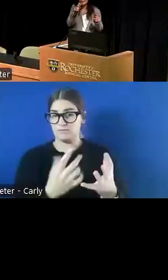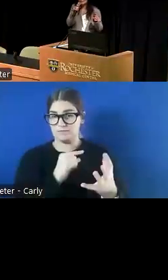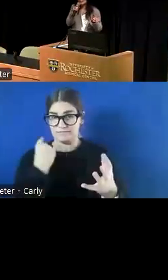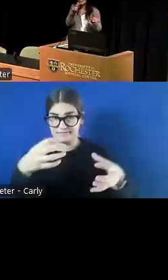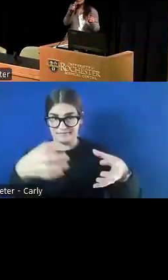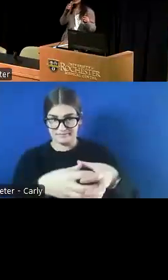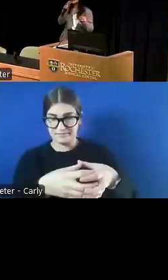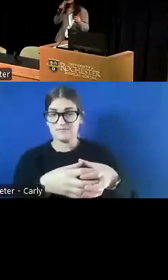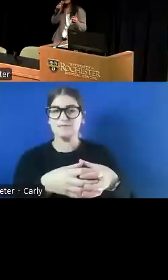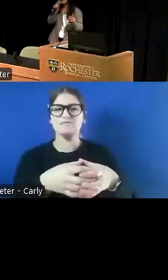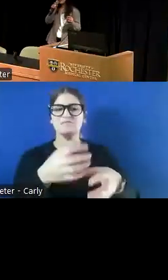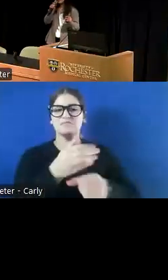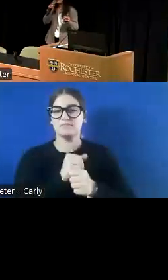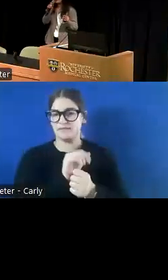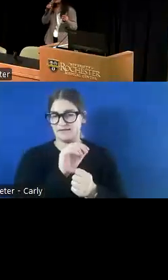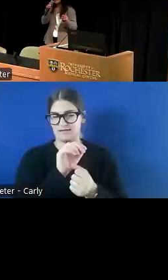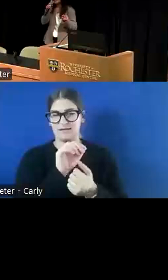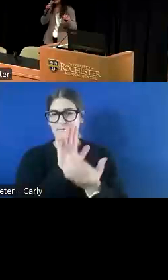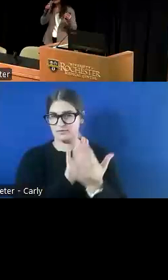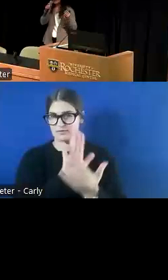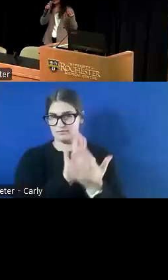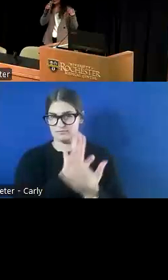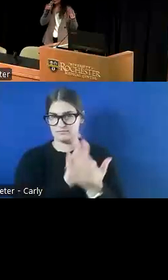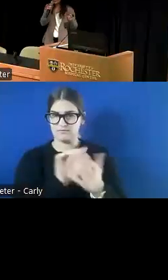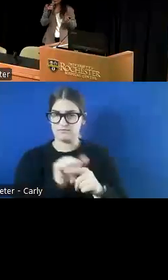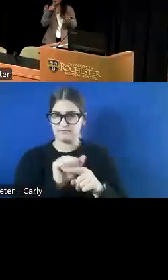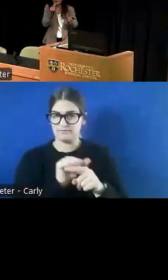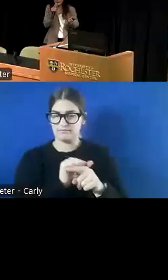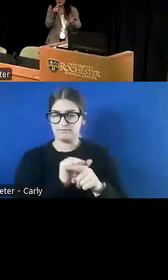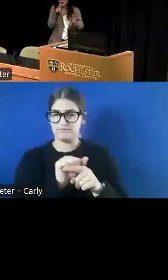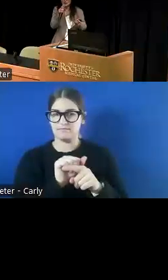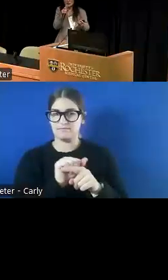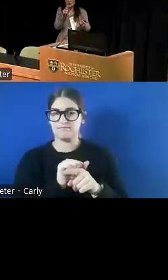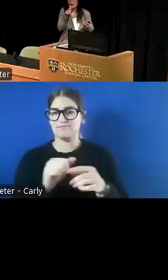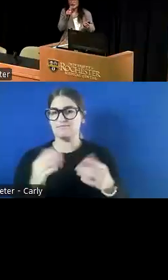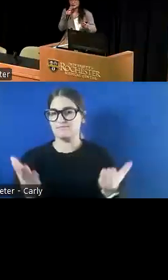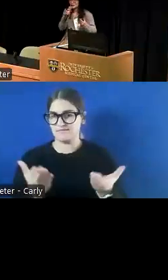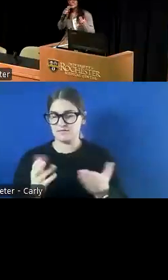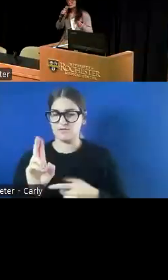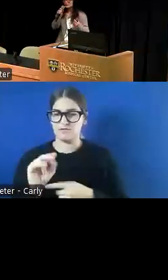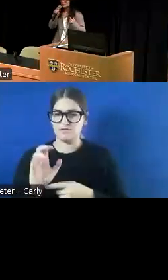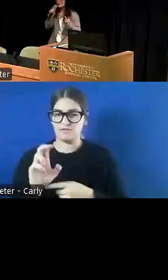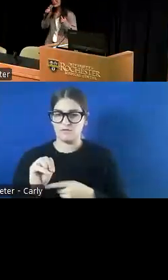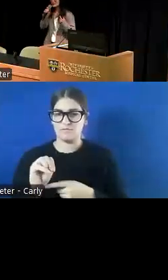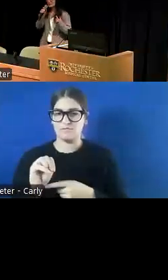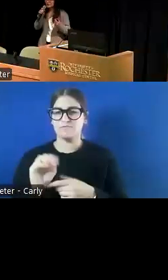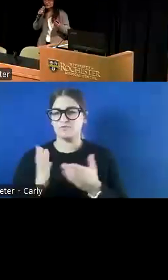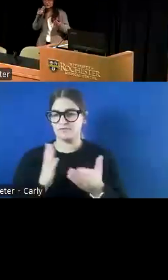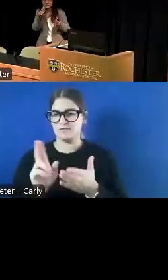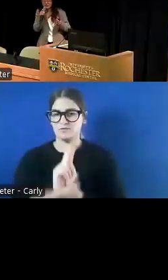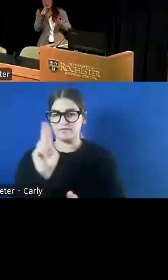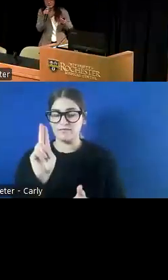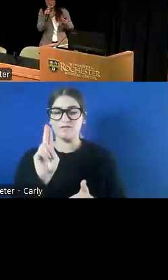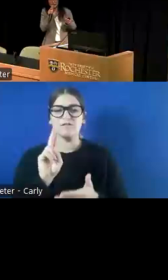the in-person simulation practices here at Uniformed Services University and go through group discussions and